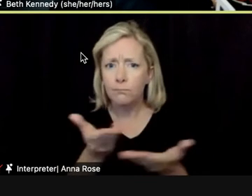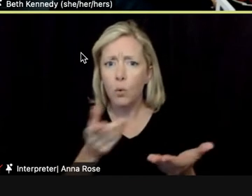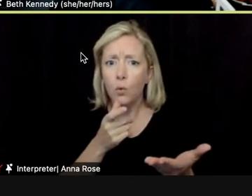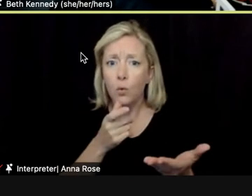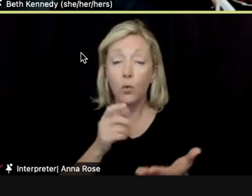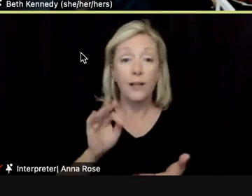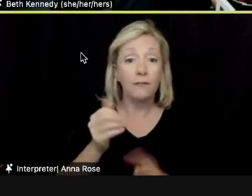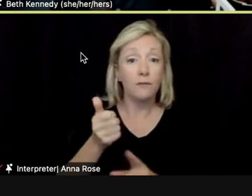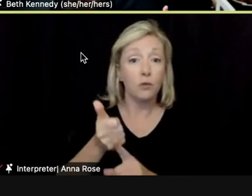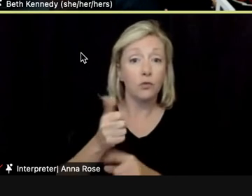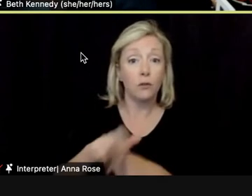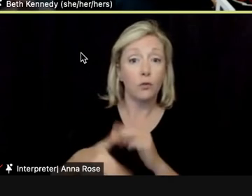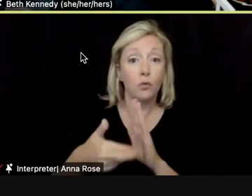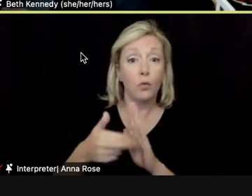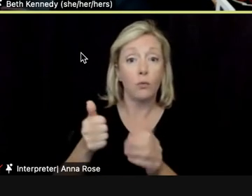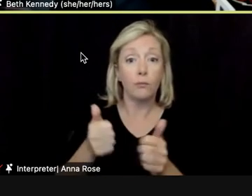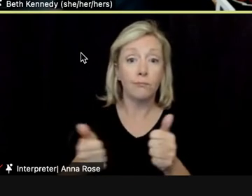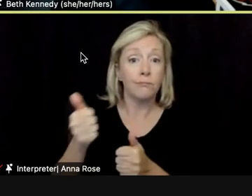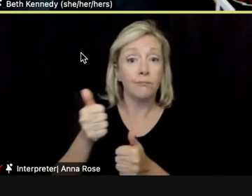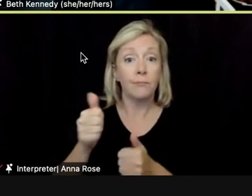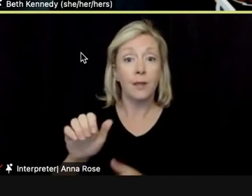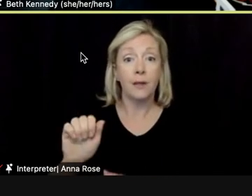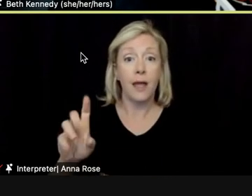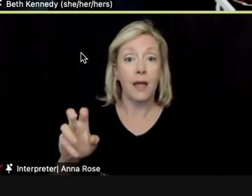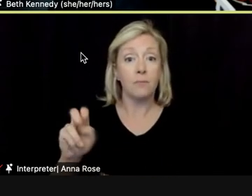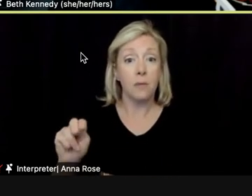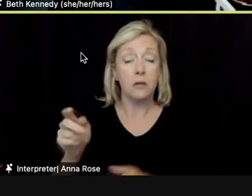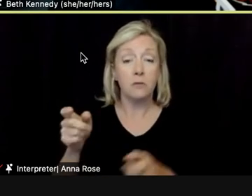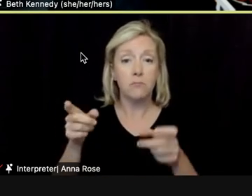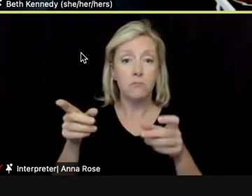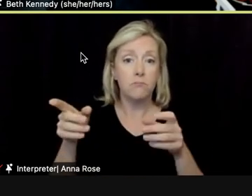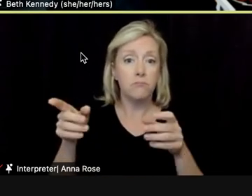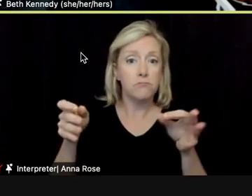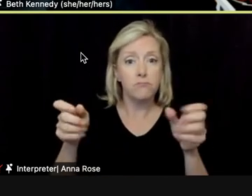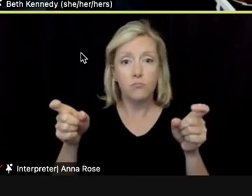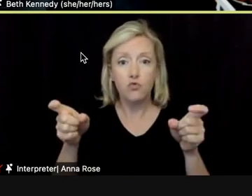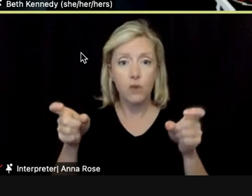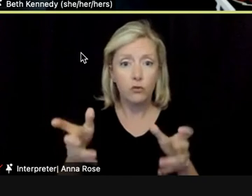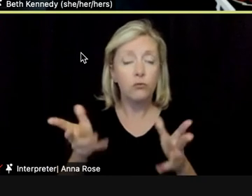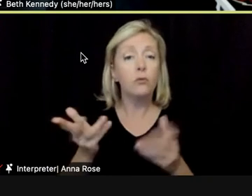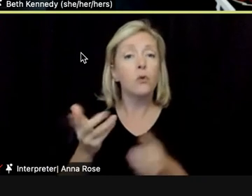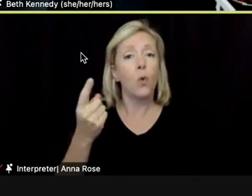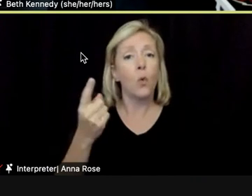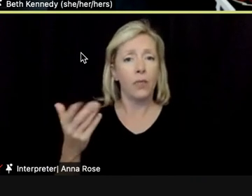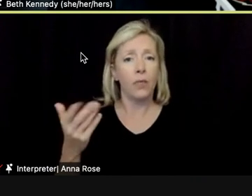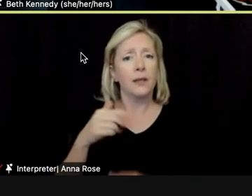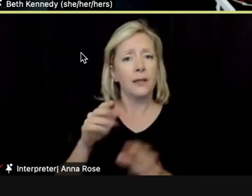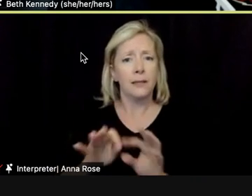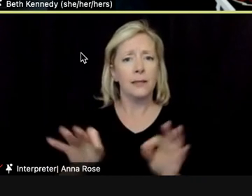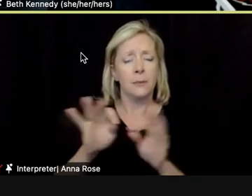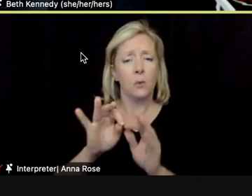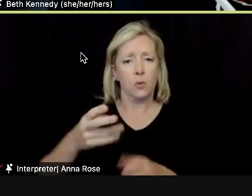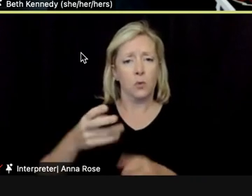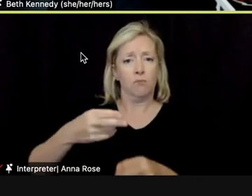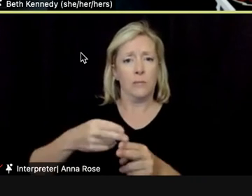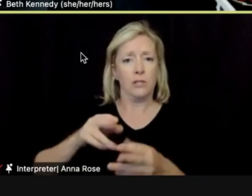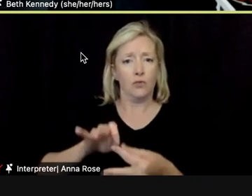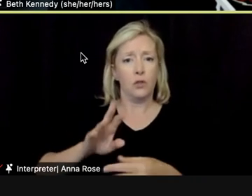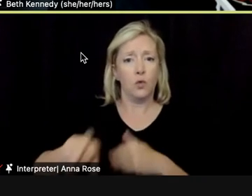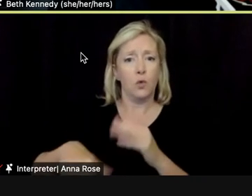you are an administrator or you need to go talk to one about this, one thing to say is that an intervener